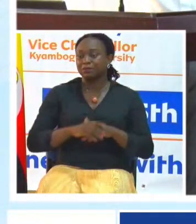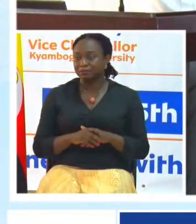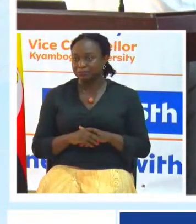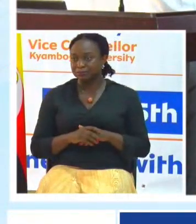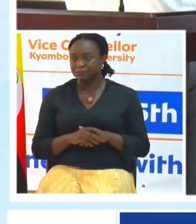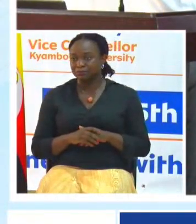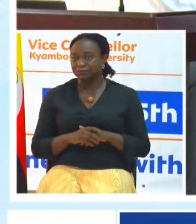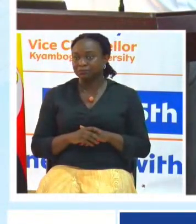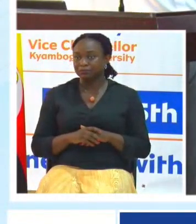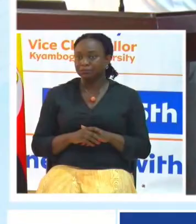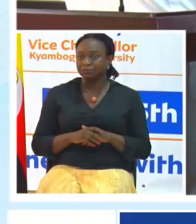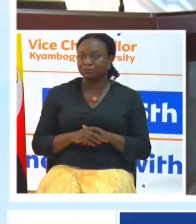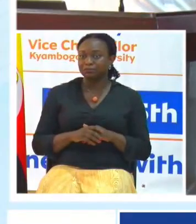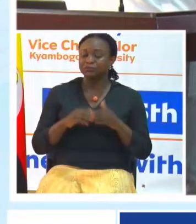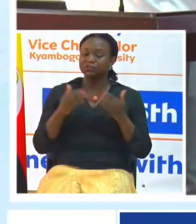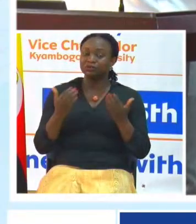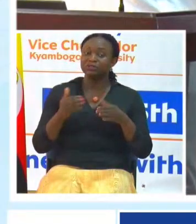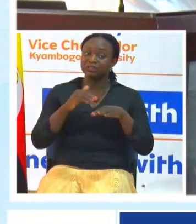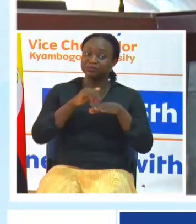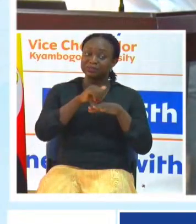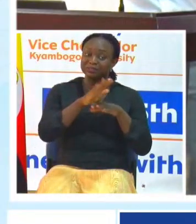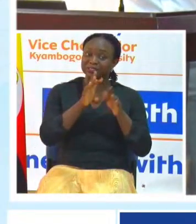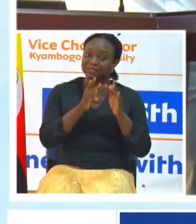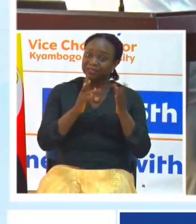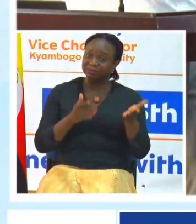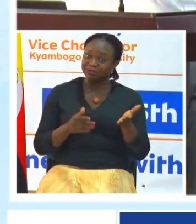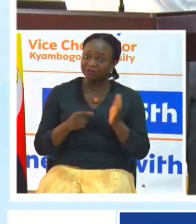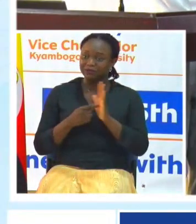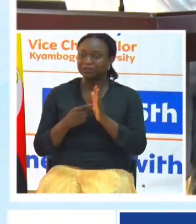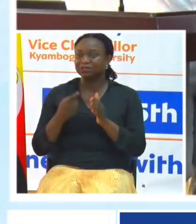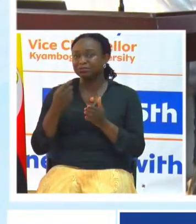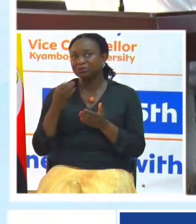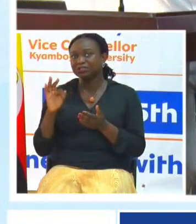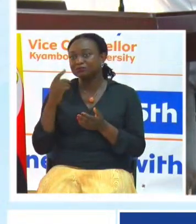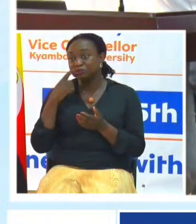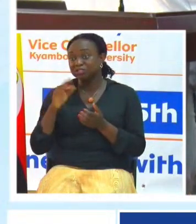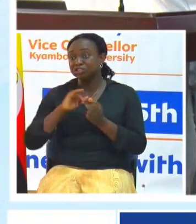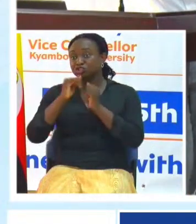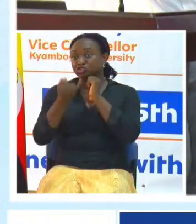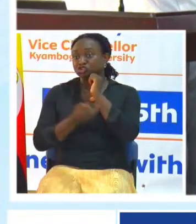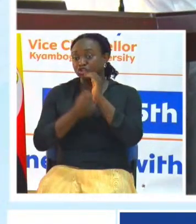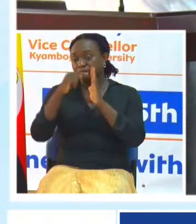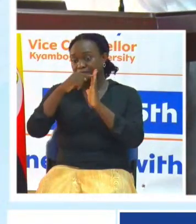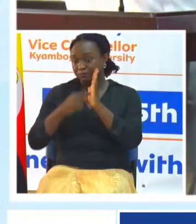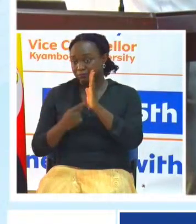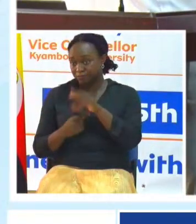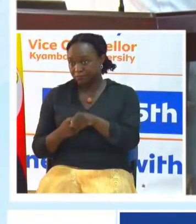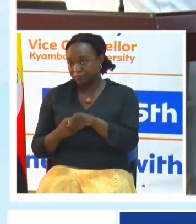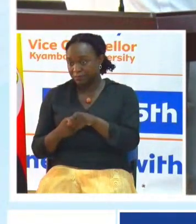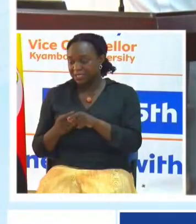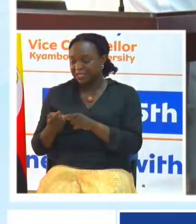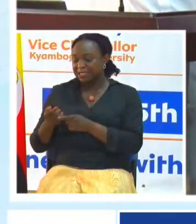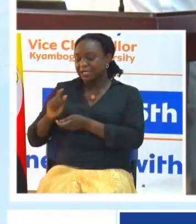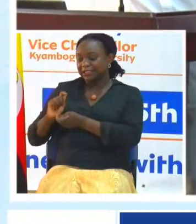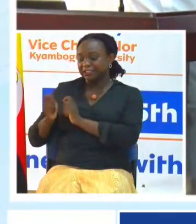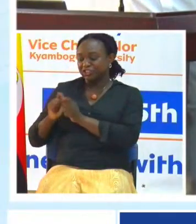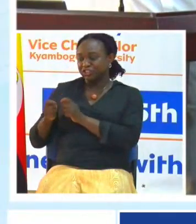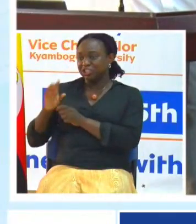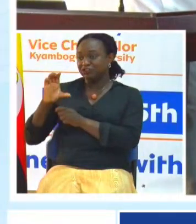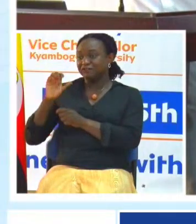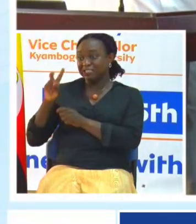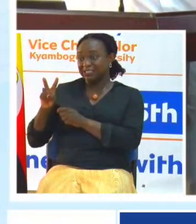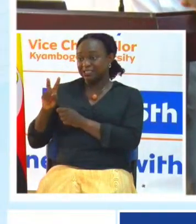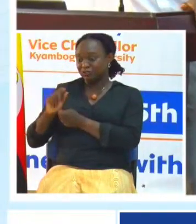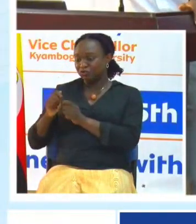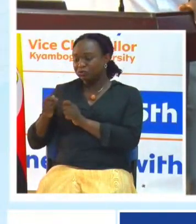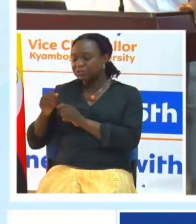So when I say sending an email, it's like seeing a job description and you tailor your resume to what those people that are supposed to